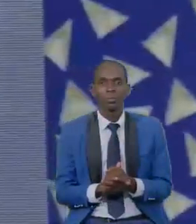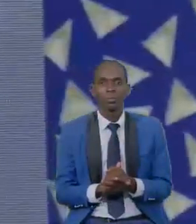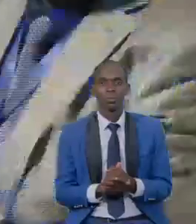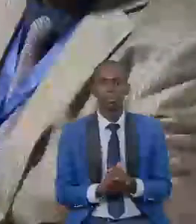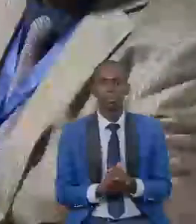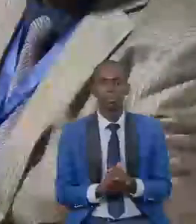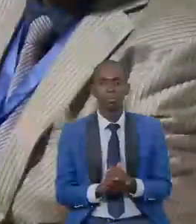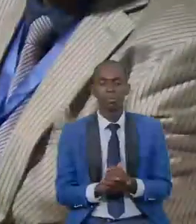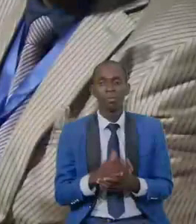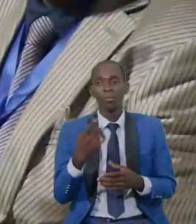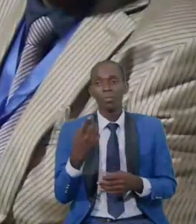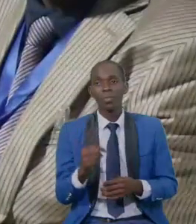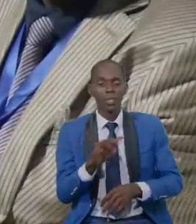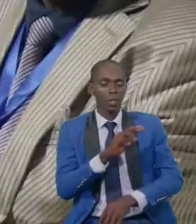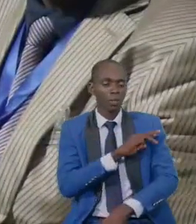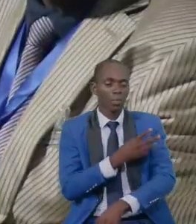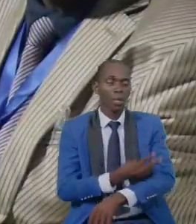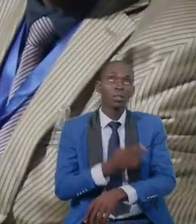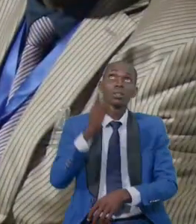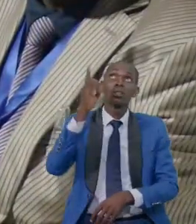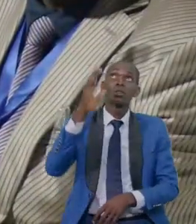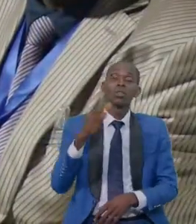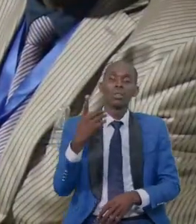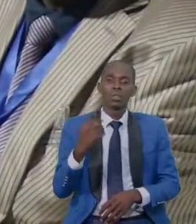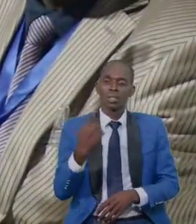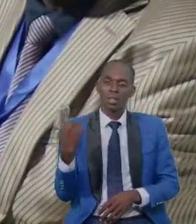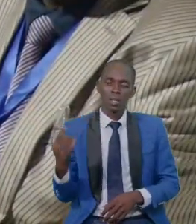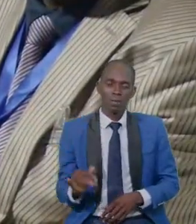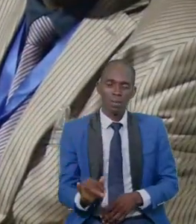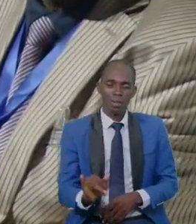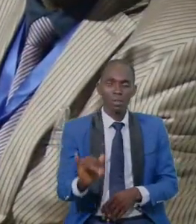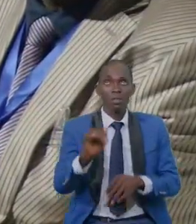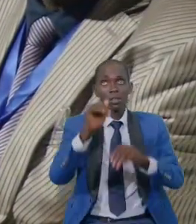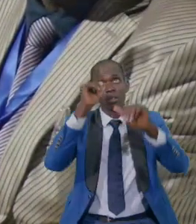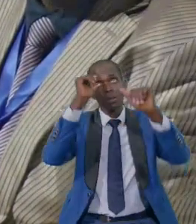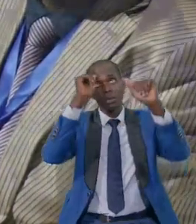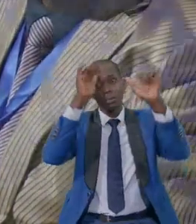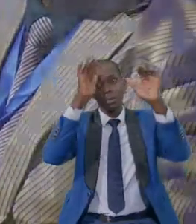The mighty God, the everlasting Father.